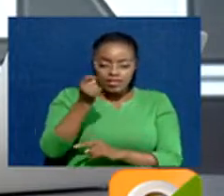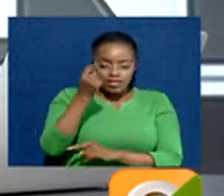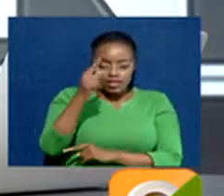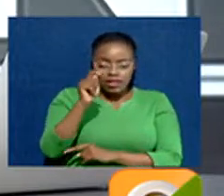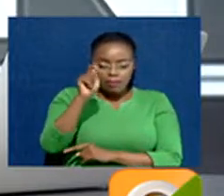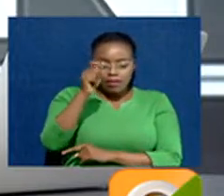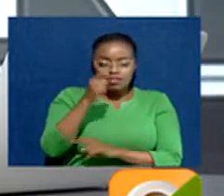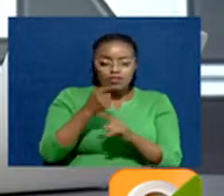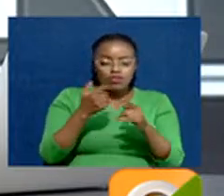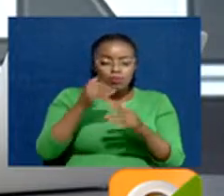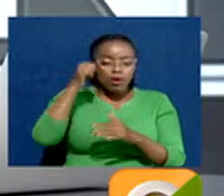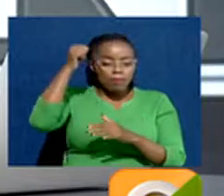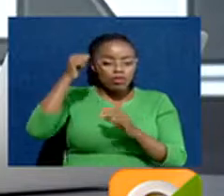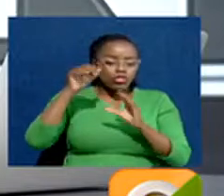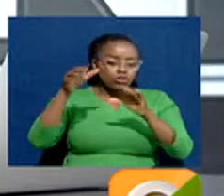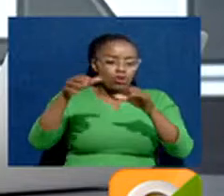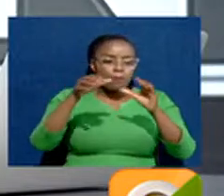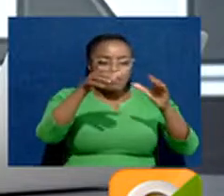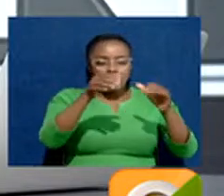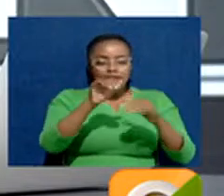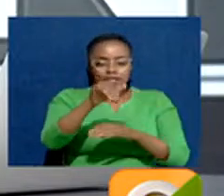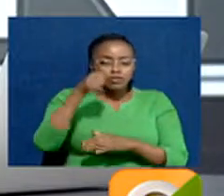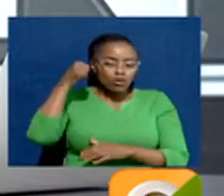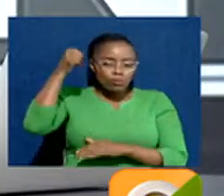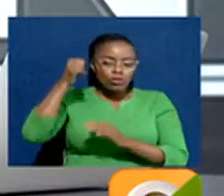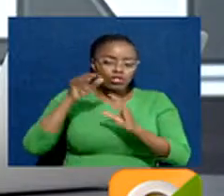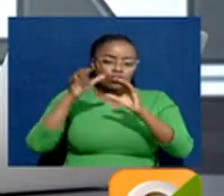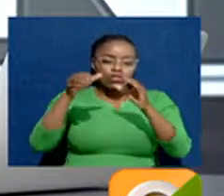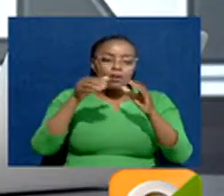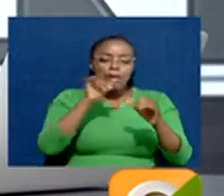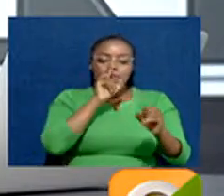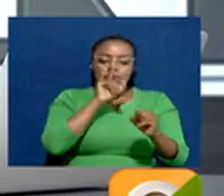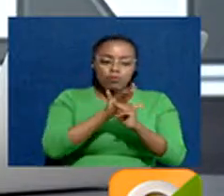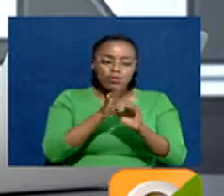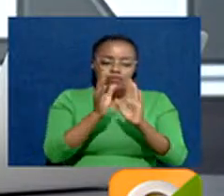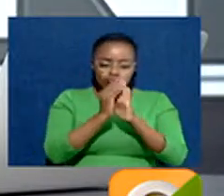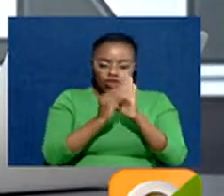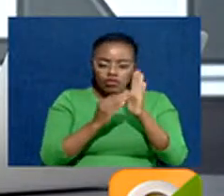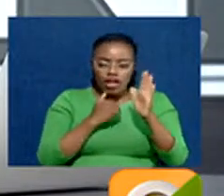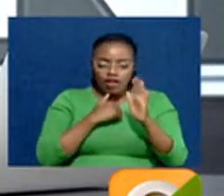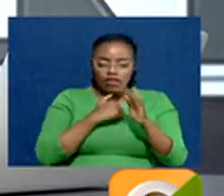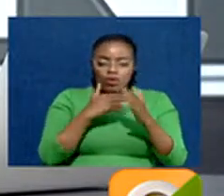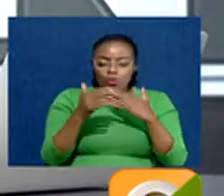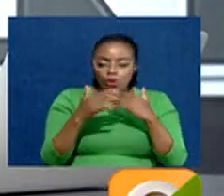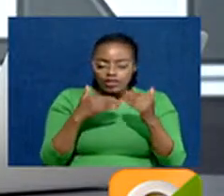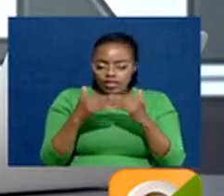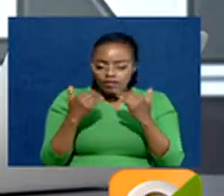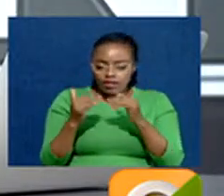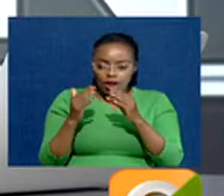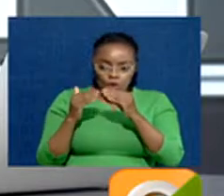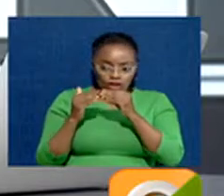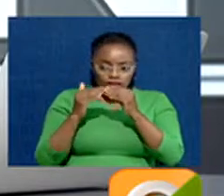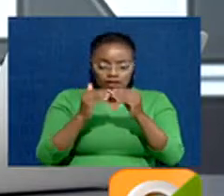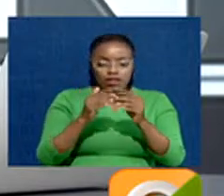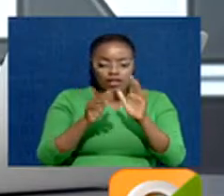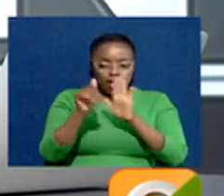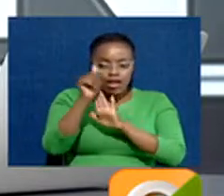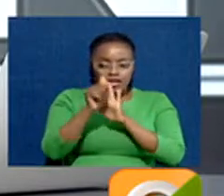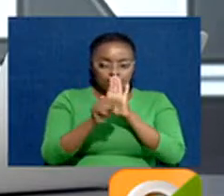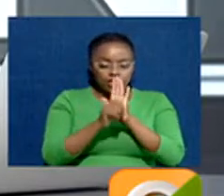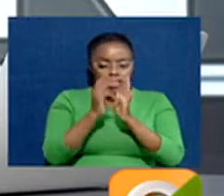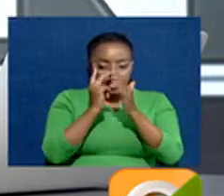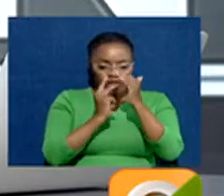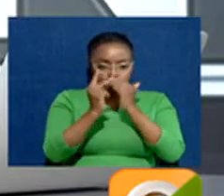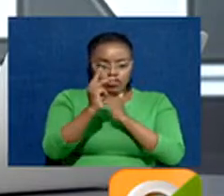president comes from a political party, that political party has a manifesto, and that is what then drives, you know, his agenda, his